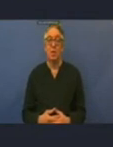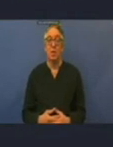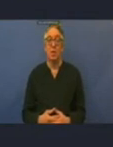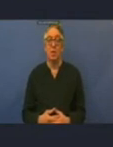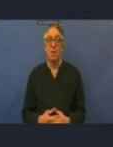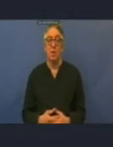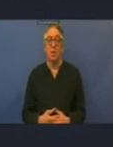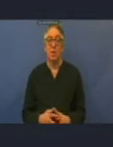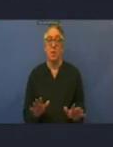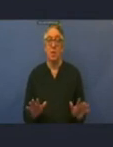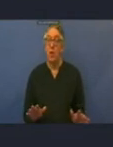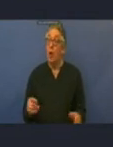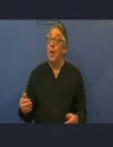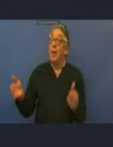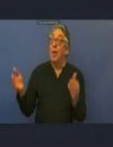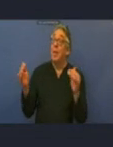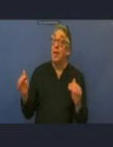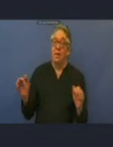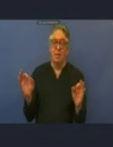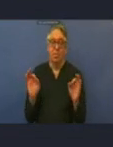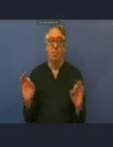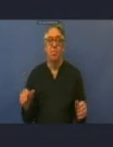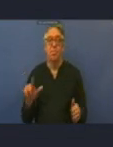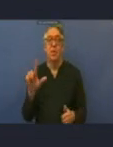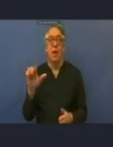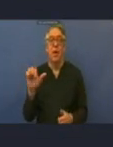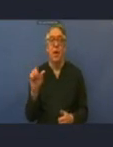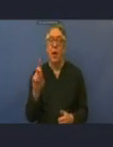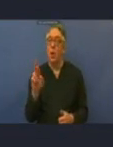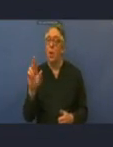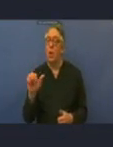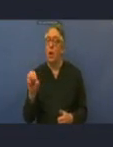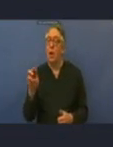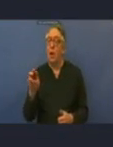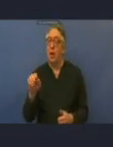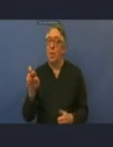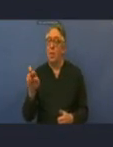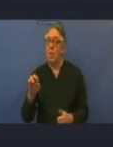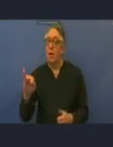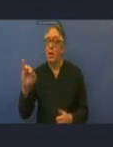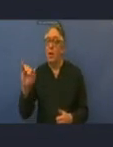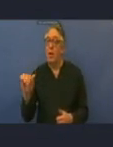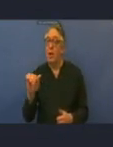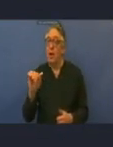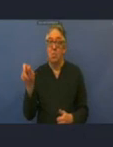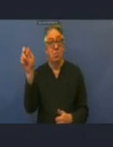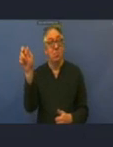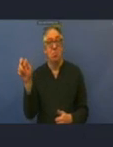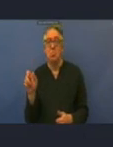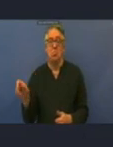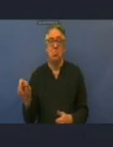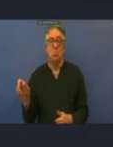Ah, voilà. Laura Maria Tidla asks, is there